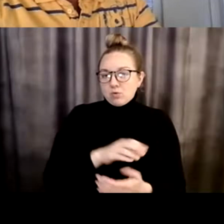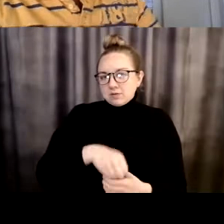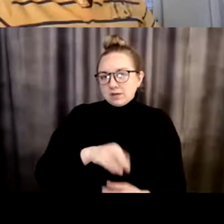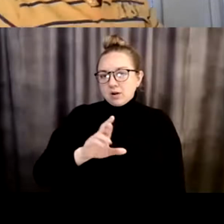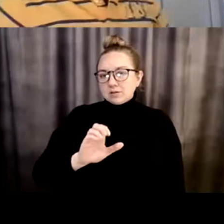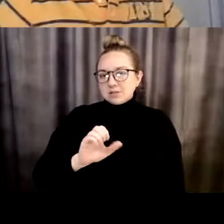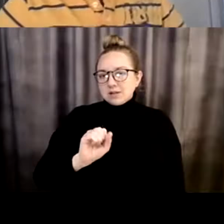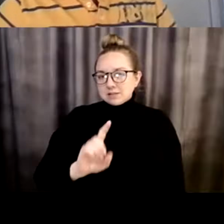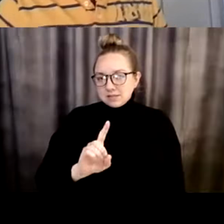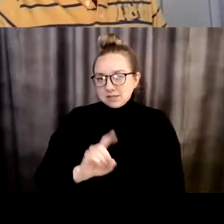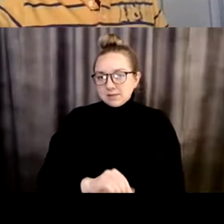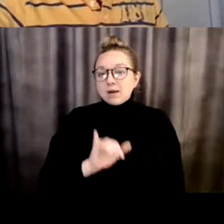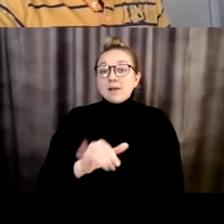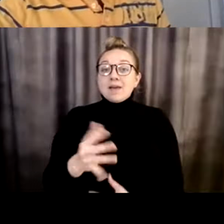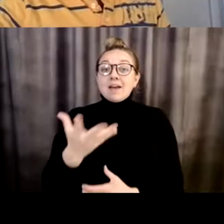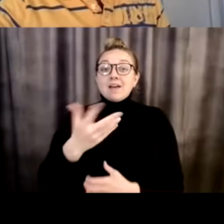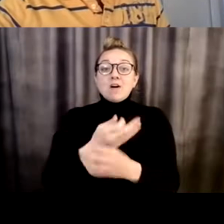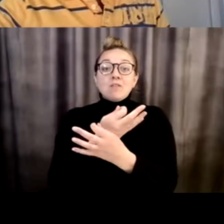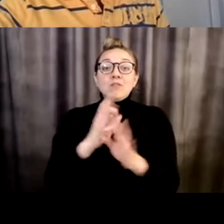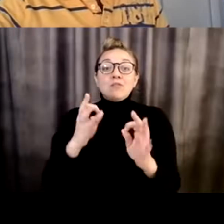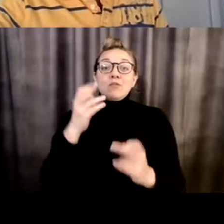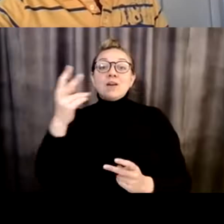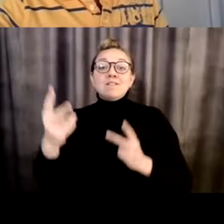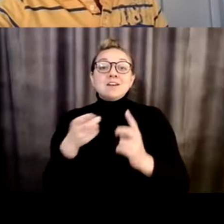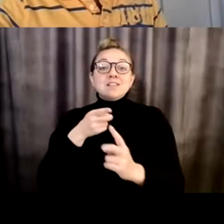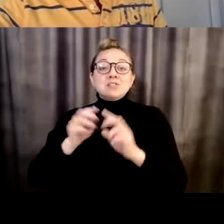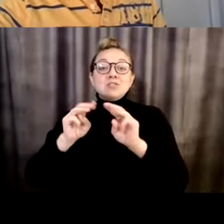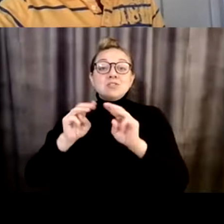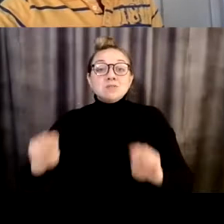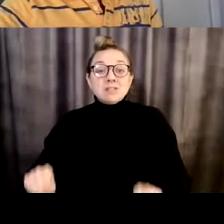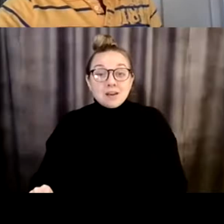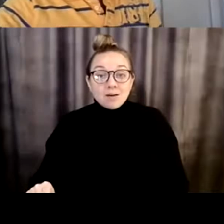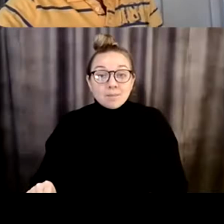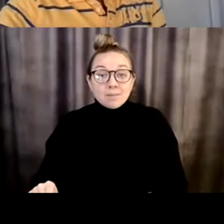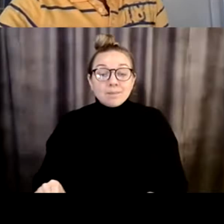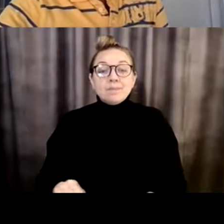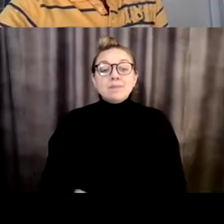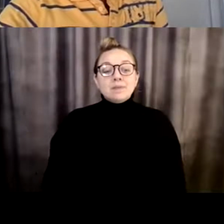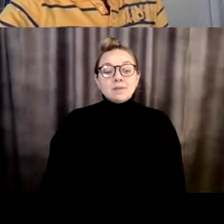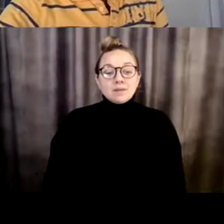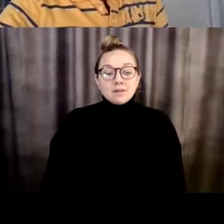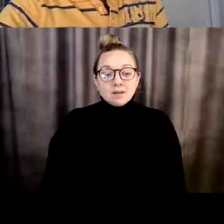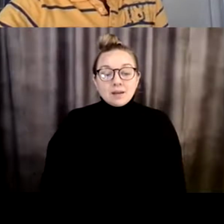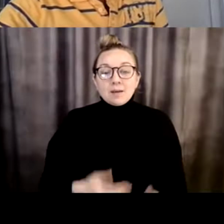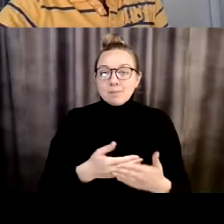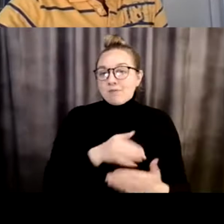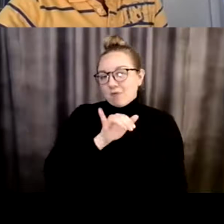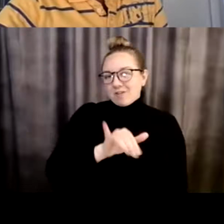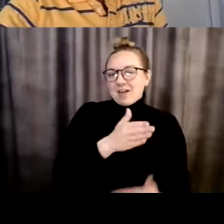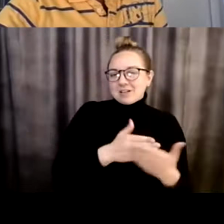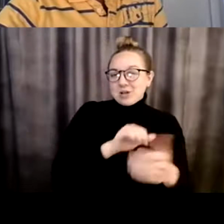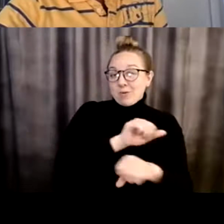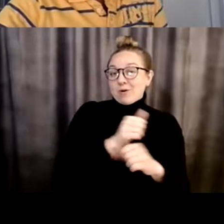it involved free visits to the museum. And prior to that, having some work together with me, workshops